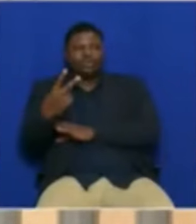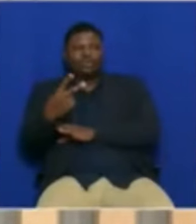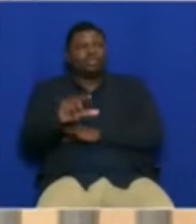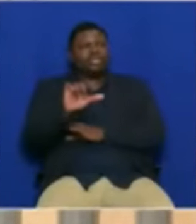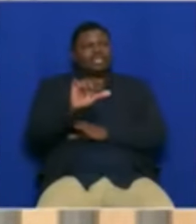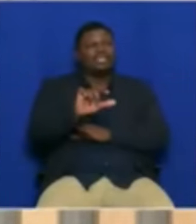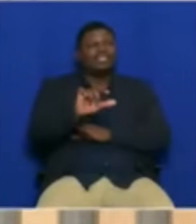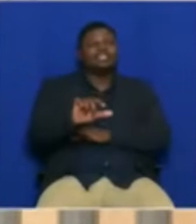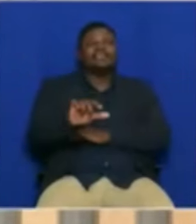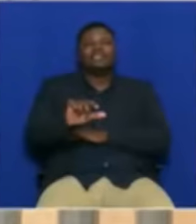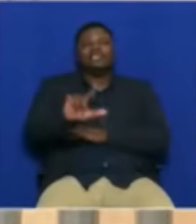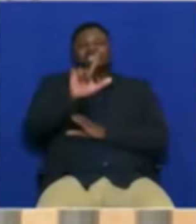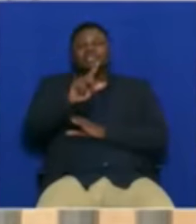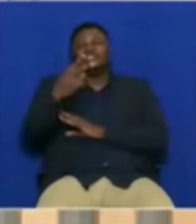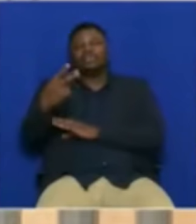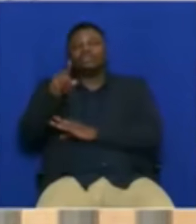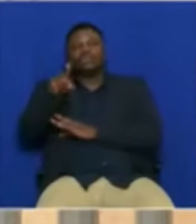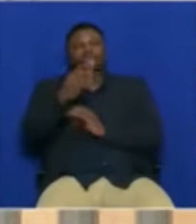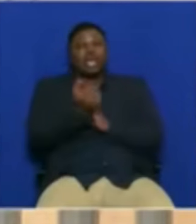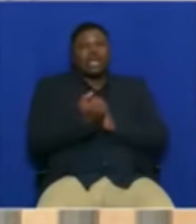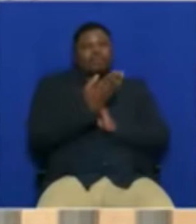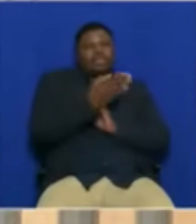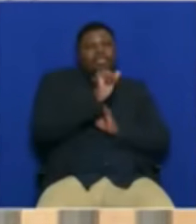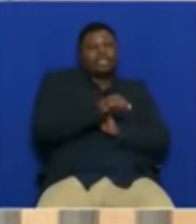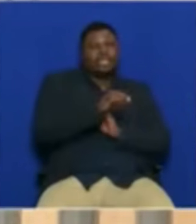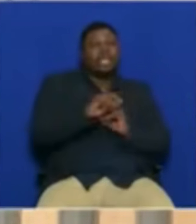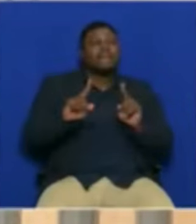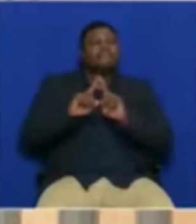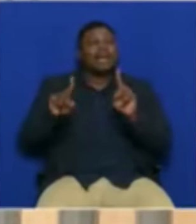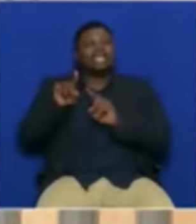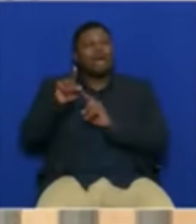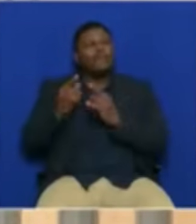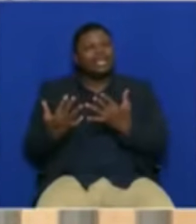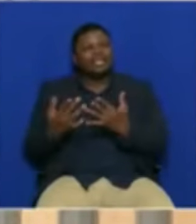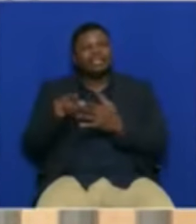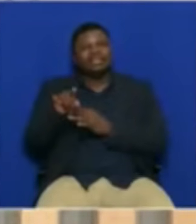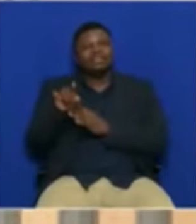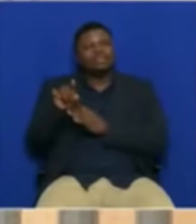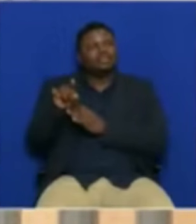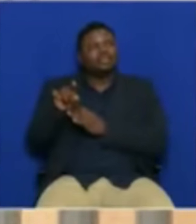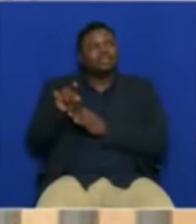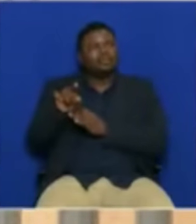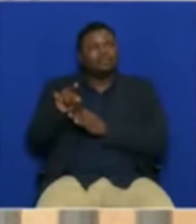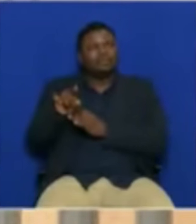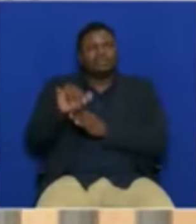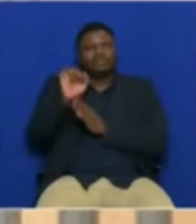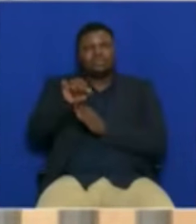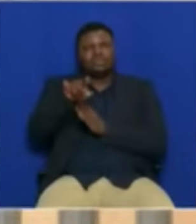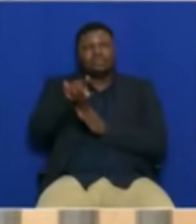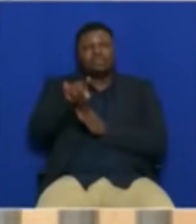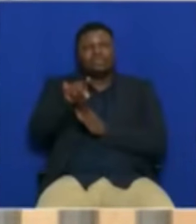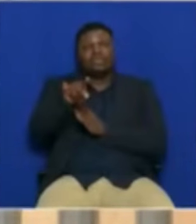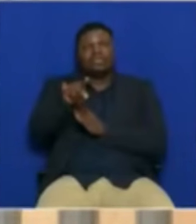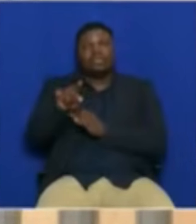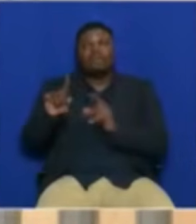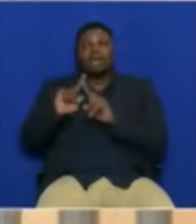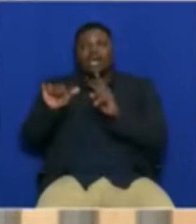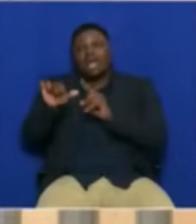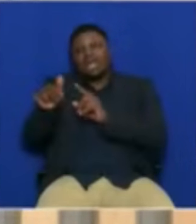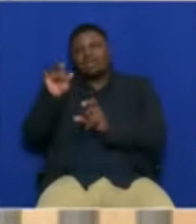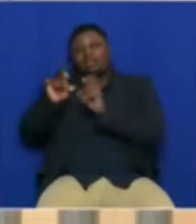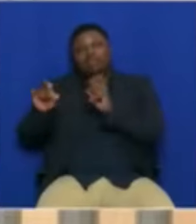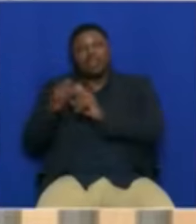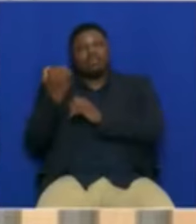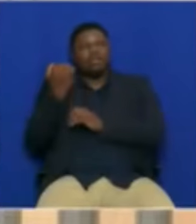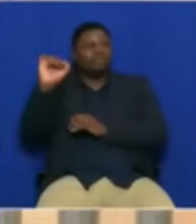were disqualified, rejected for the reasons stated below. Others are incorrect application formats for a myriad of